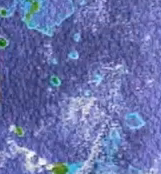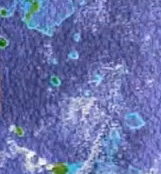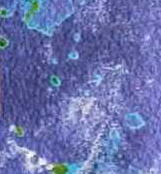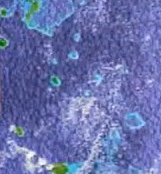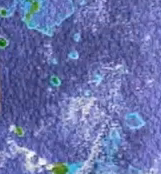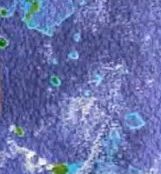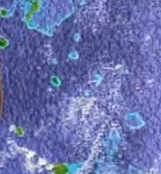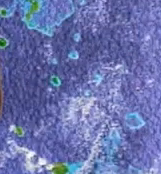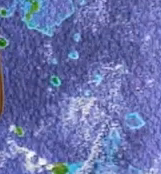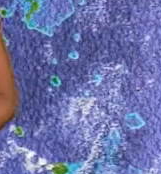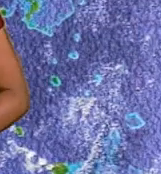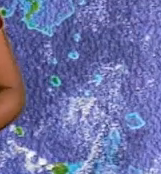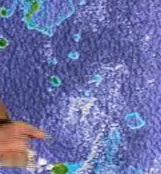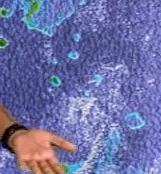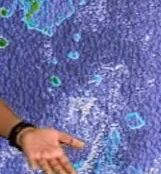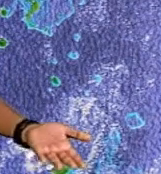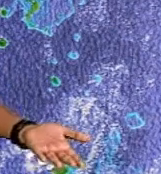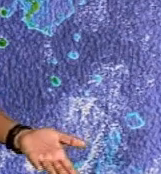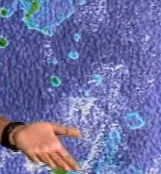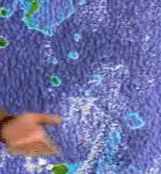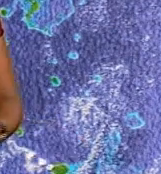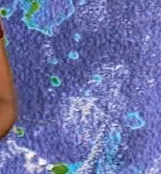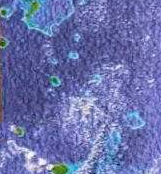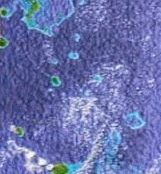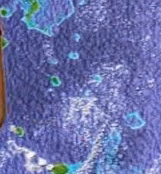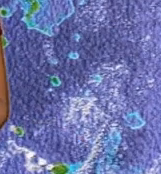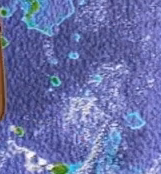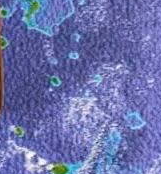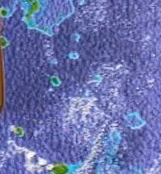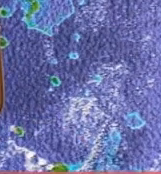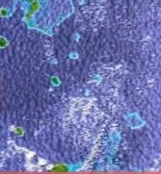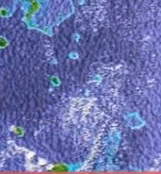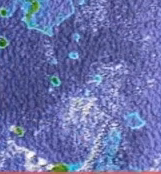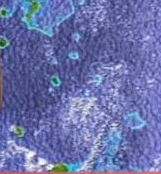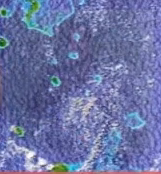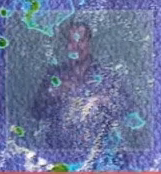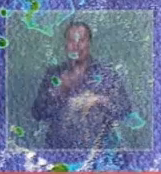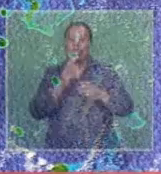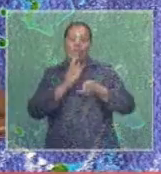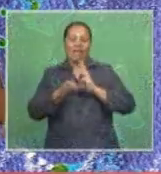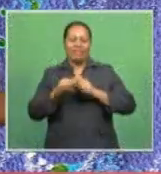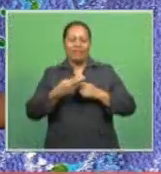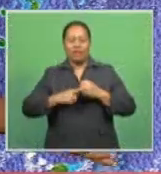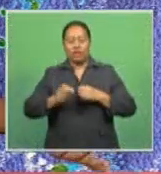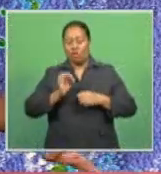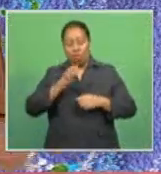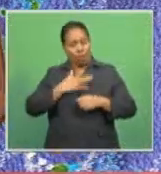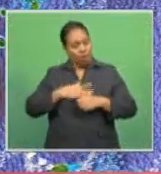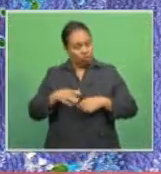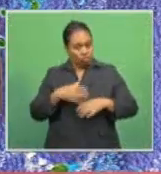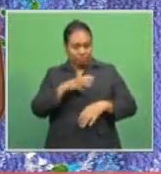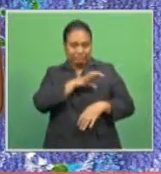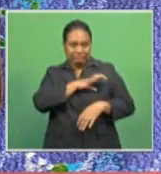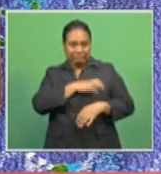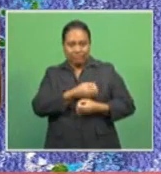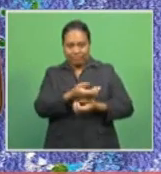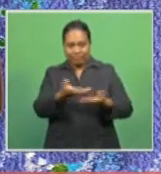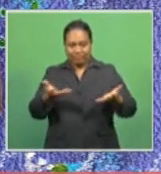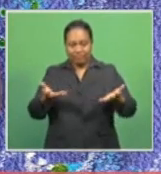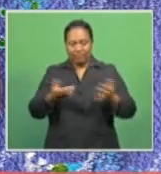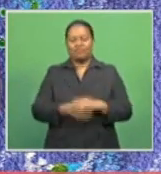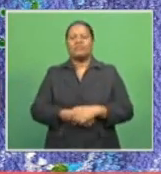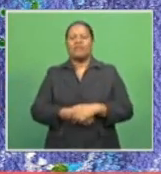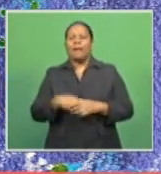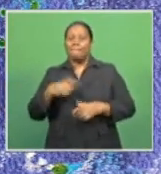Hello and welcome to this full of showers weather news. Now, I don't want to scare you away or dull your spirits because